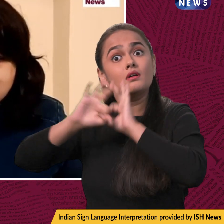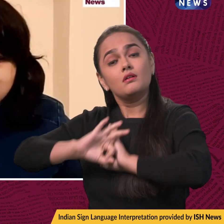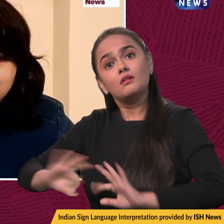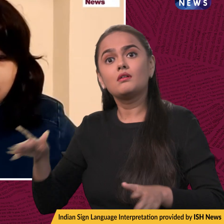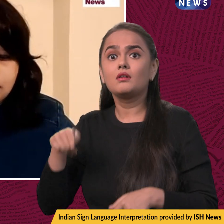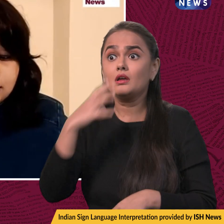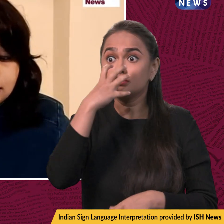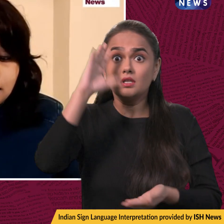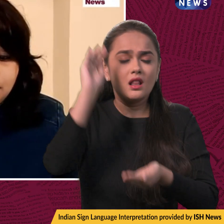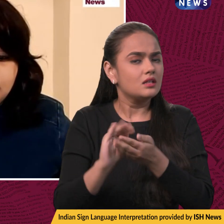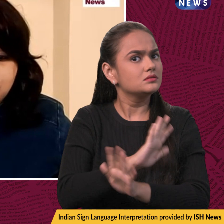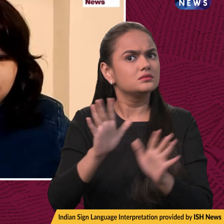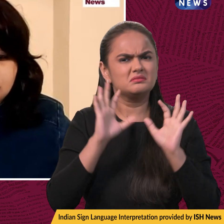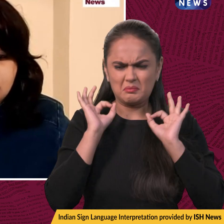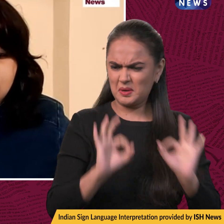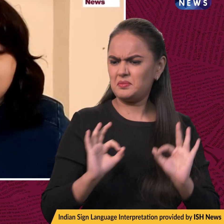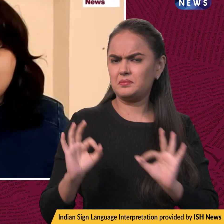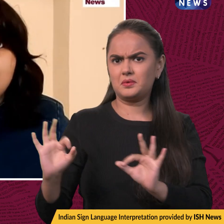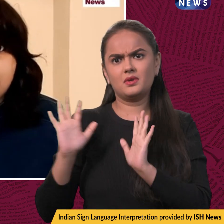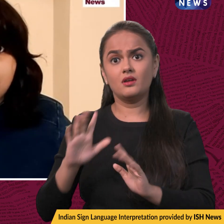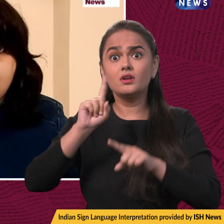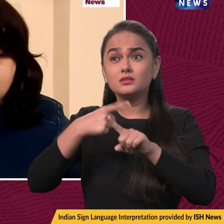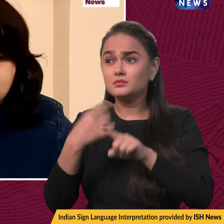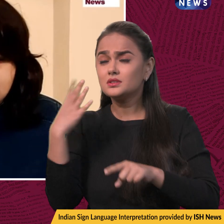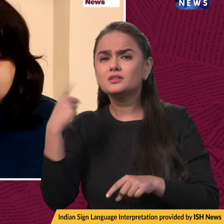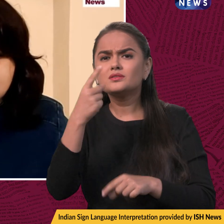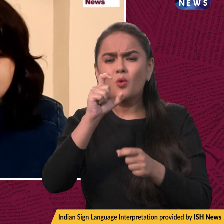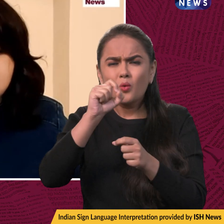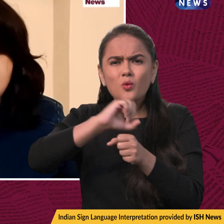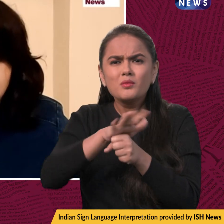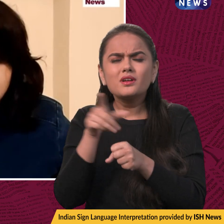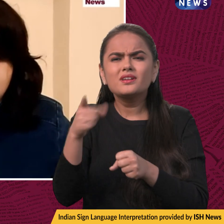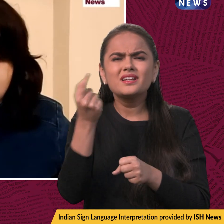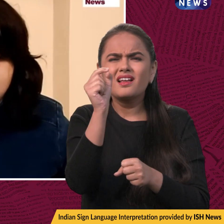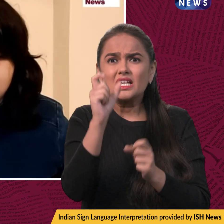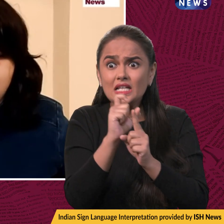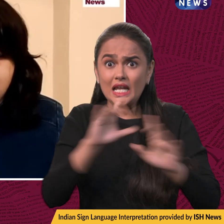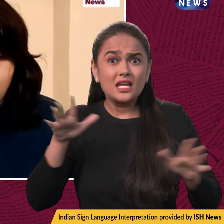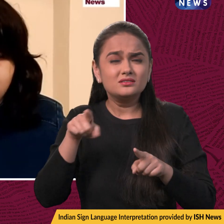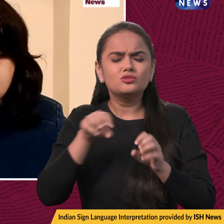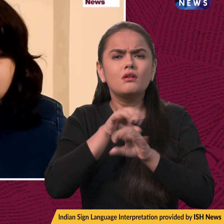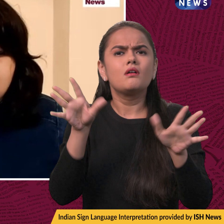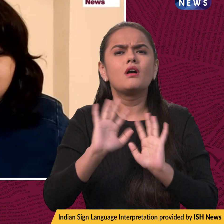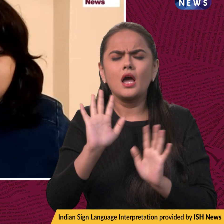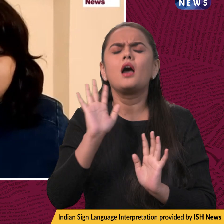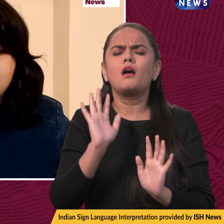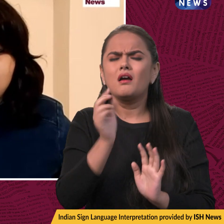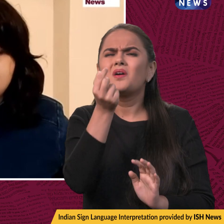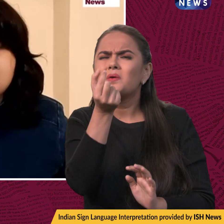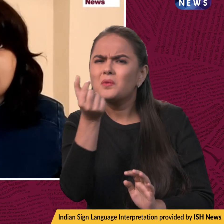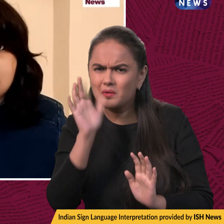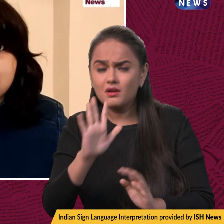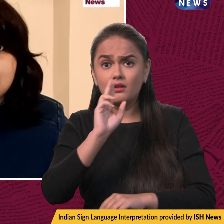no oxygen threat this time. Experts say Omicron is a mild variant of COVID. The number